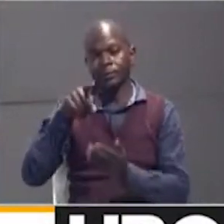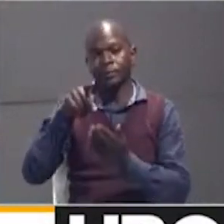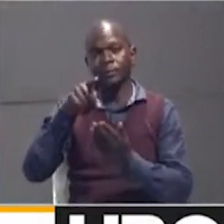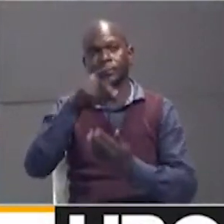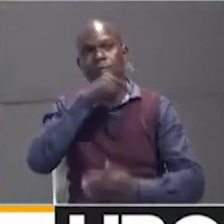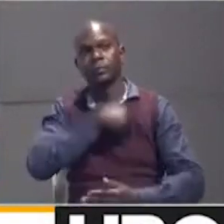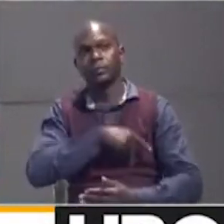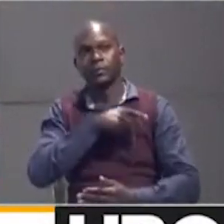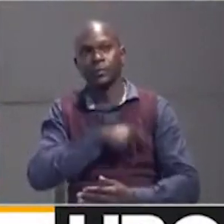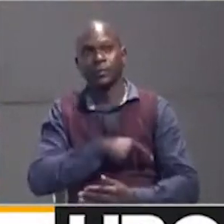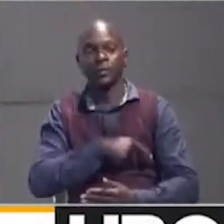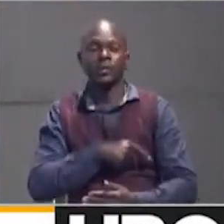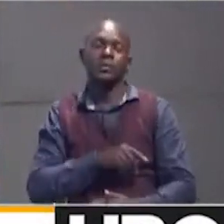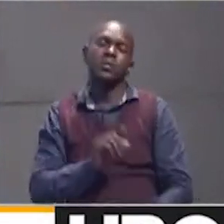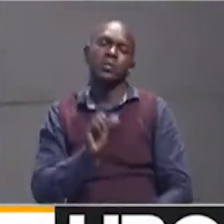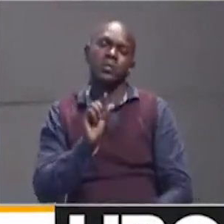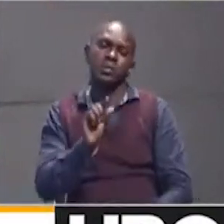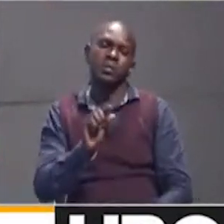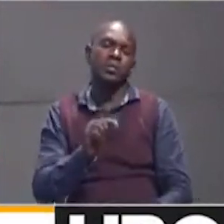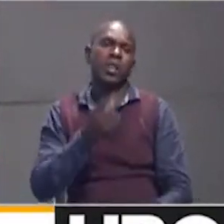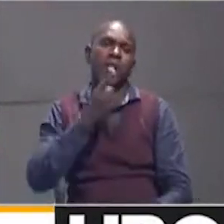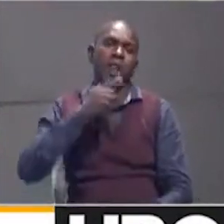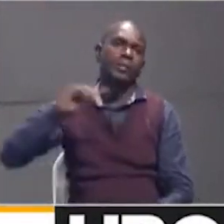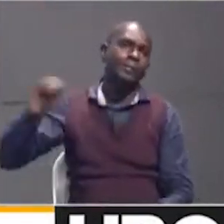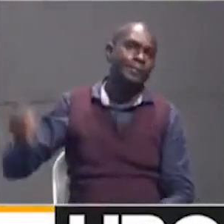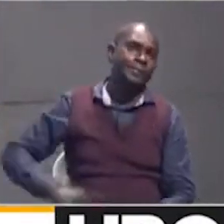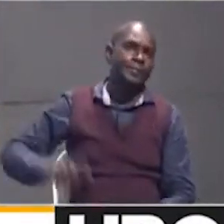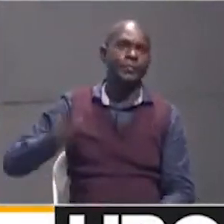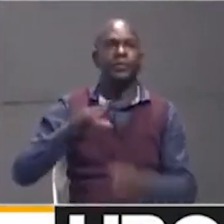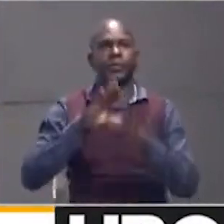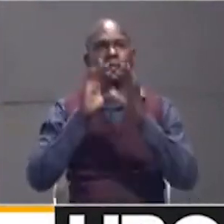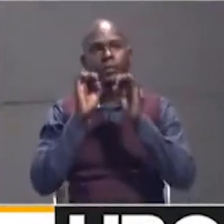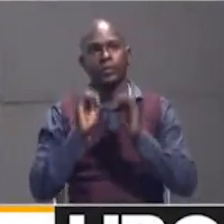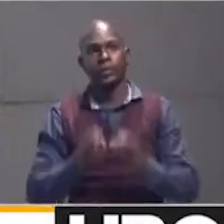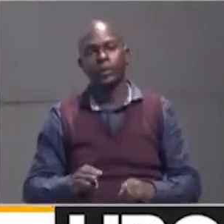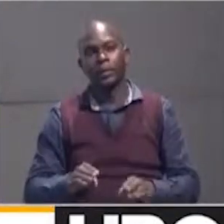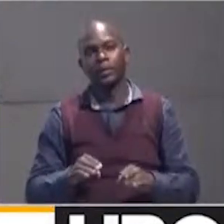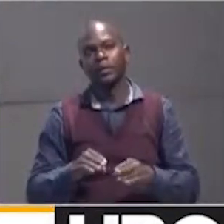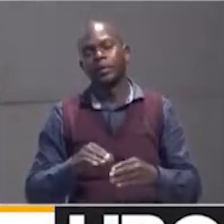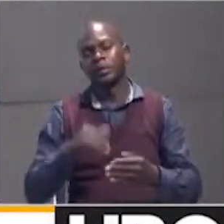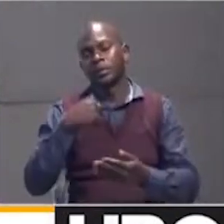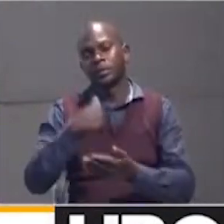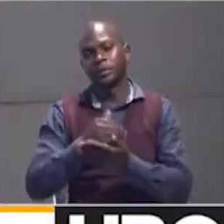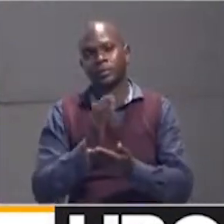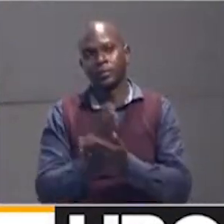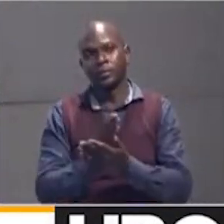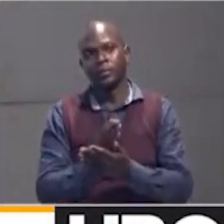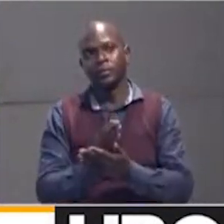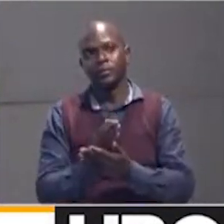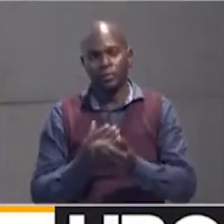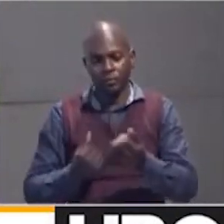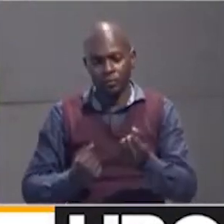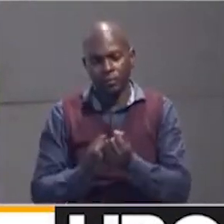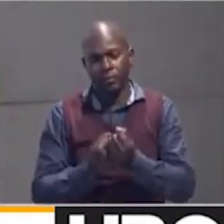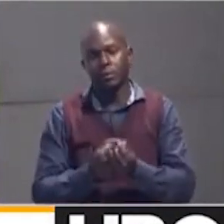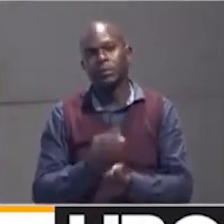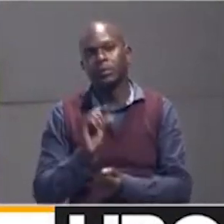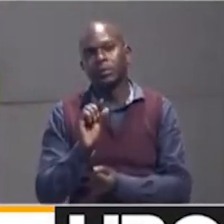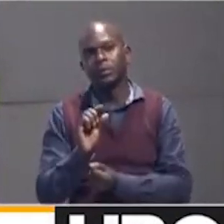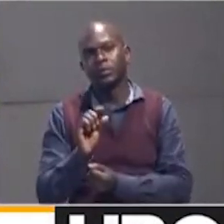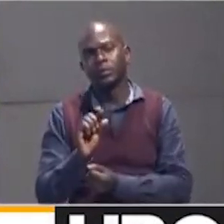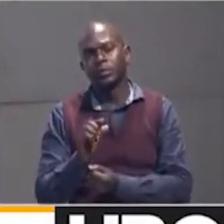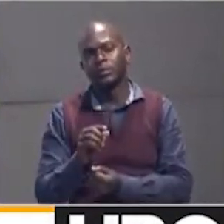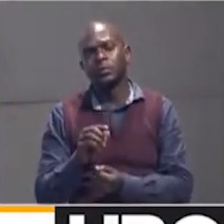receive, it's not satisfactory. It is not supporting us in all the necessities. We earn less. How much do you